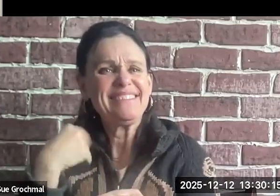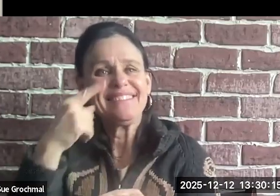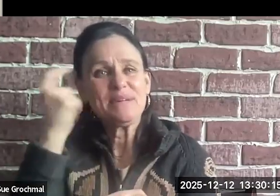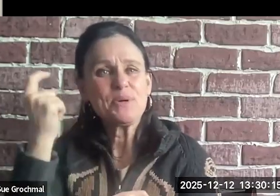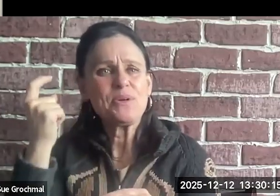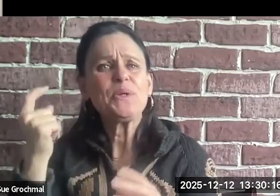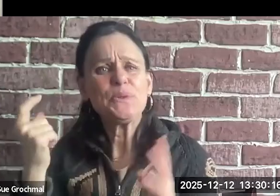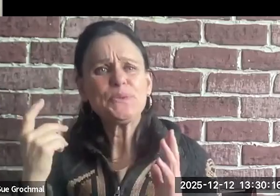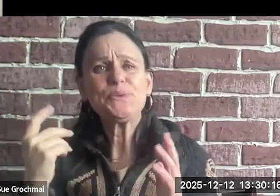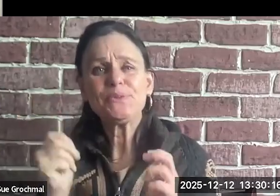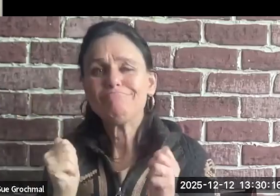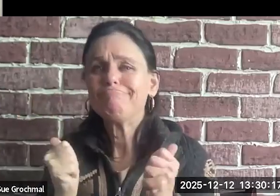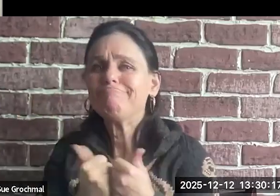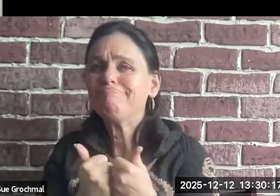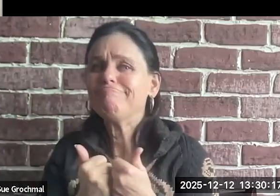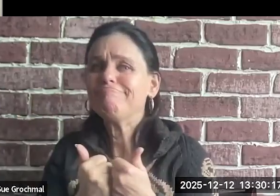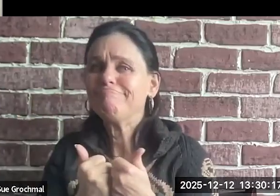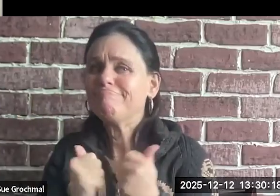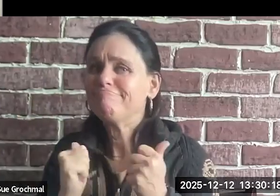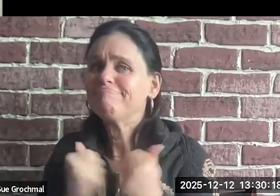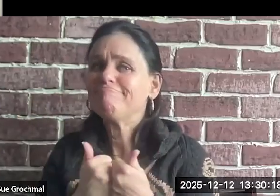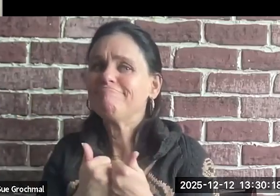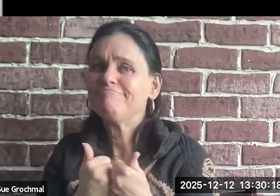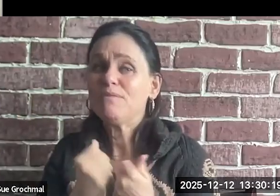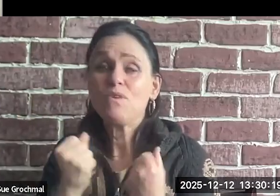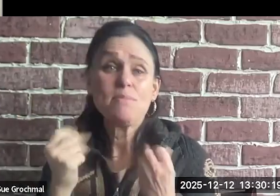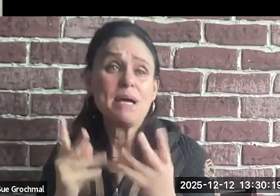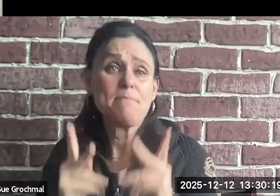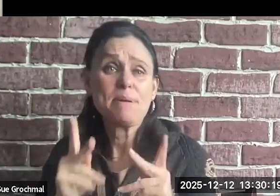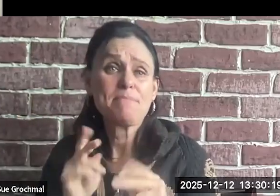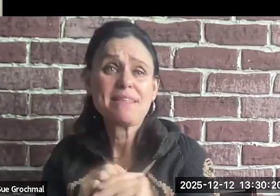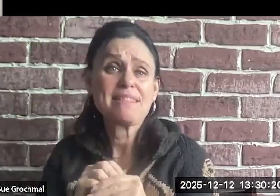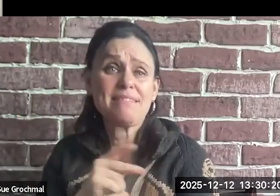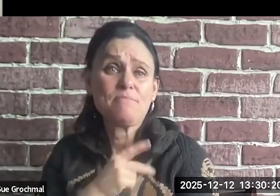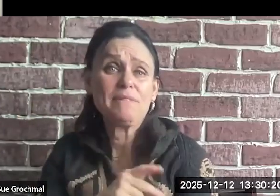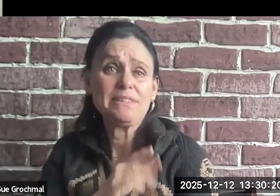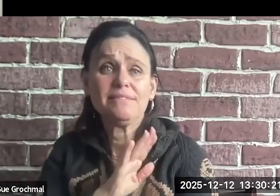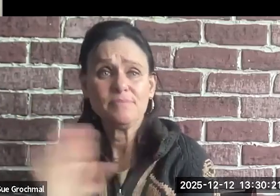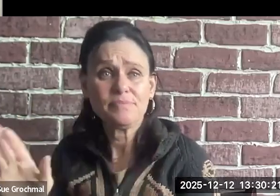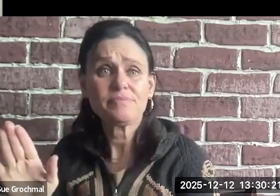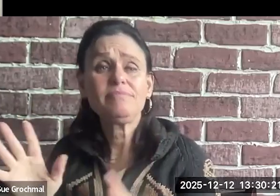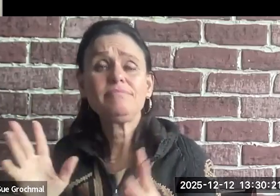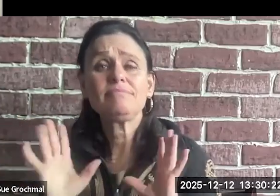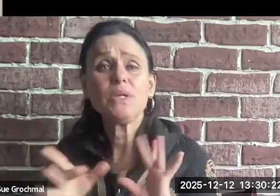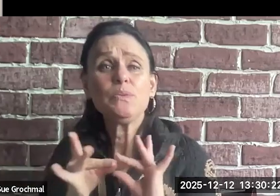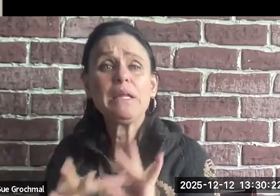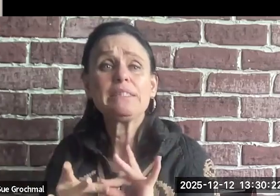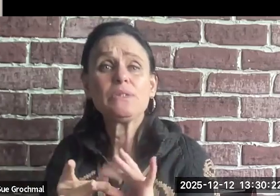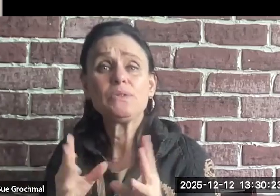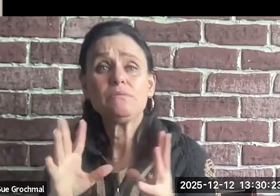a particularly challenging one for a lot of people in the province due to